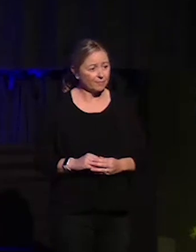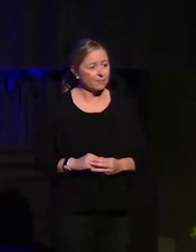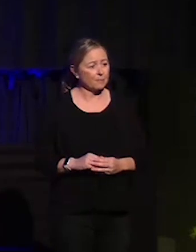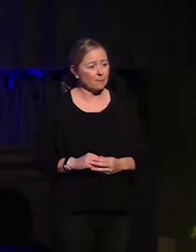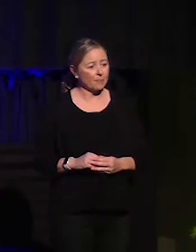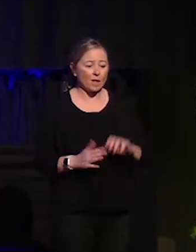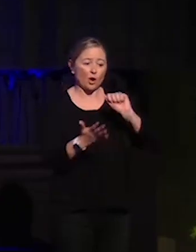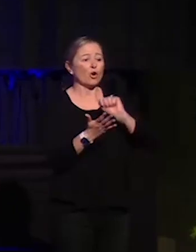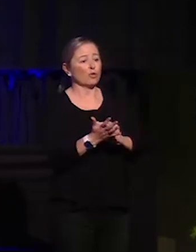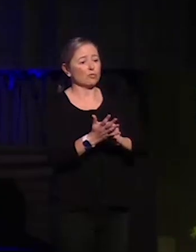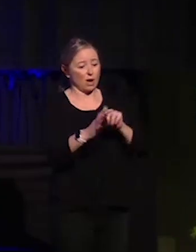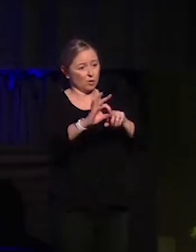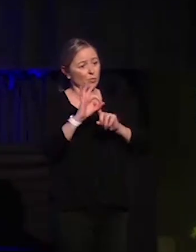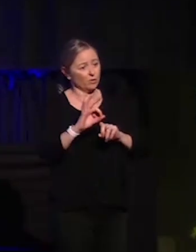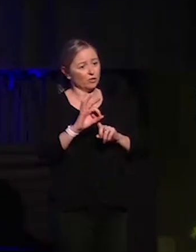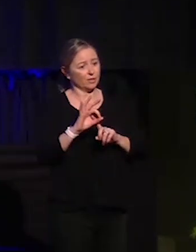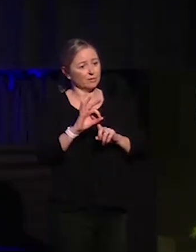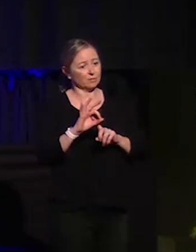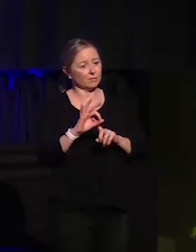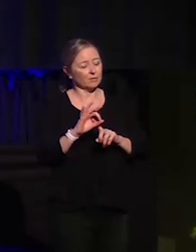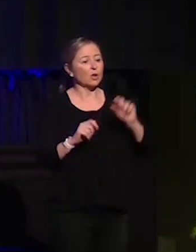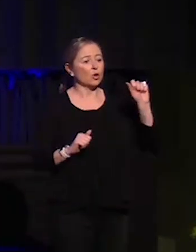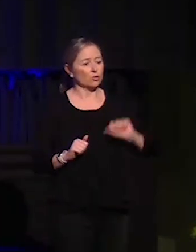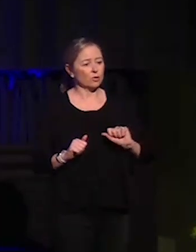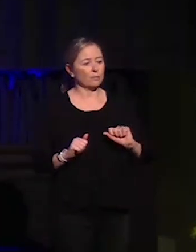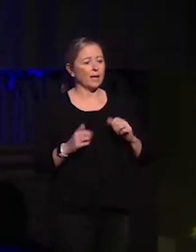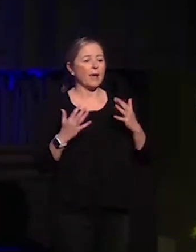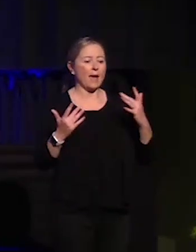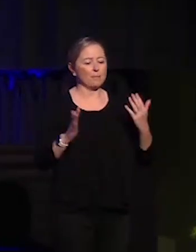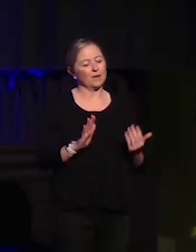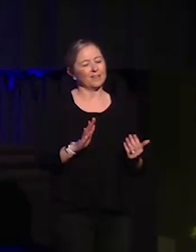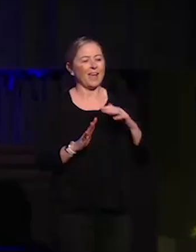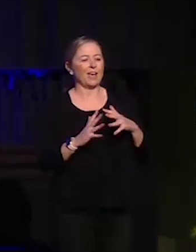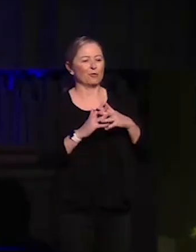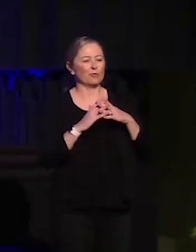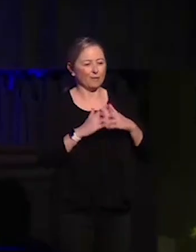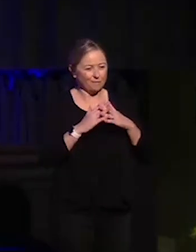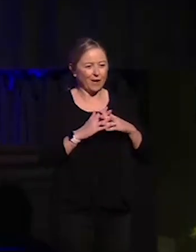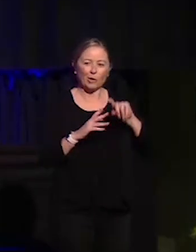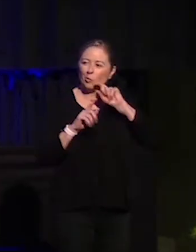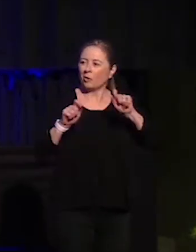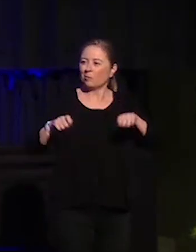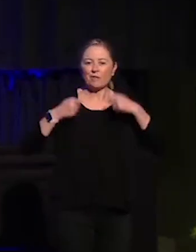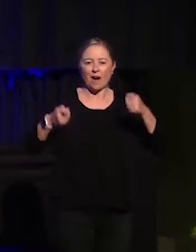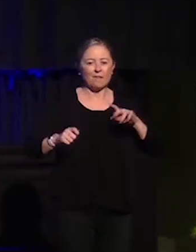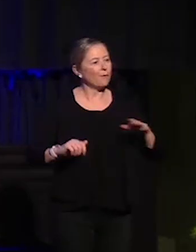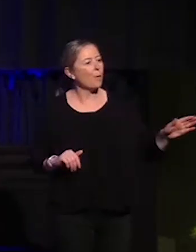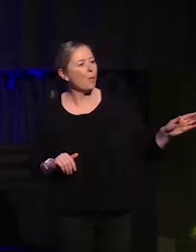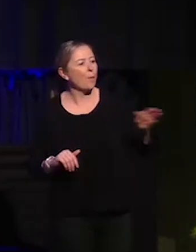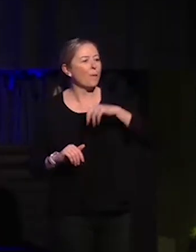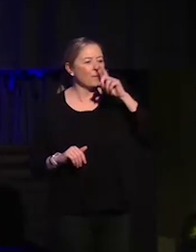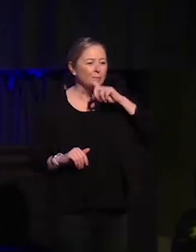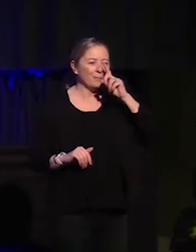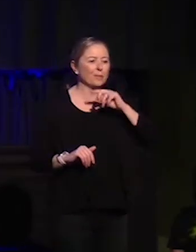The right question is, how much extra value do we unlock for everyone when